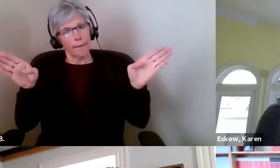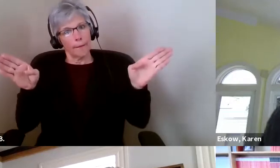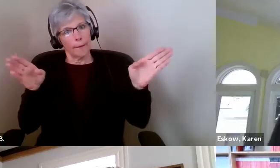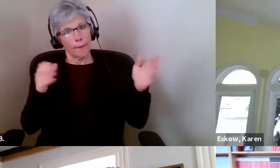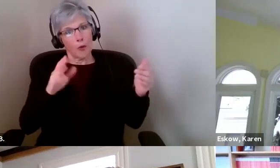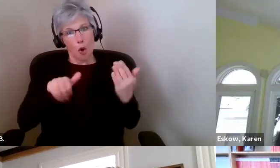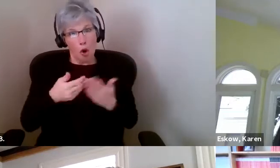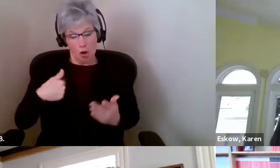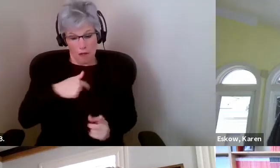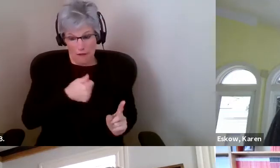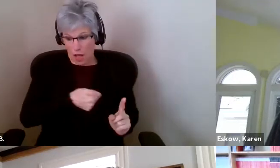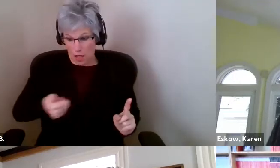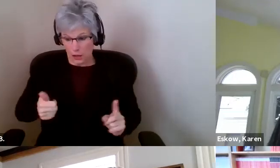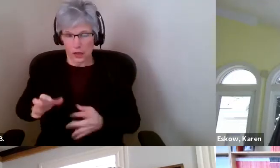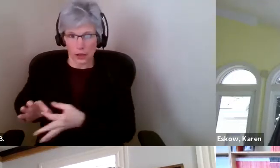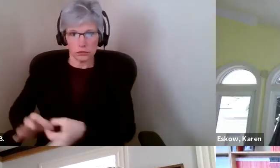college, and in the way that